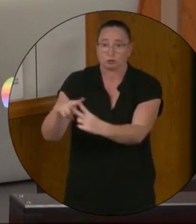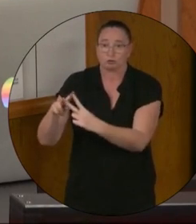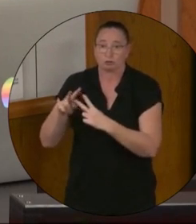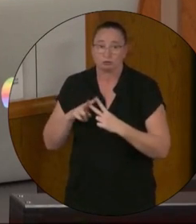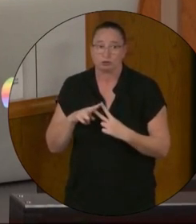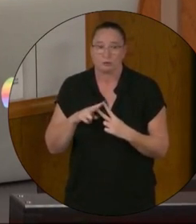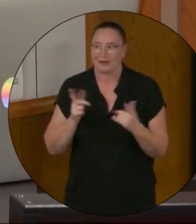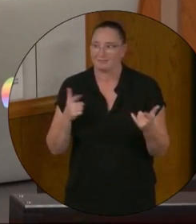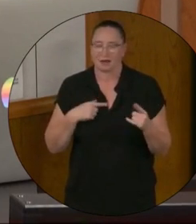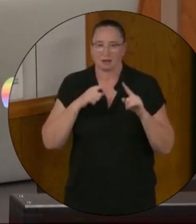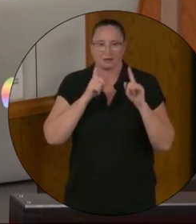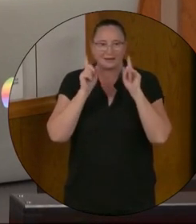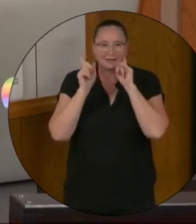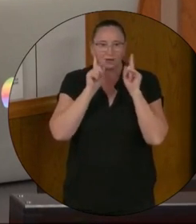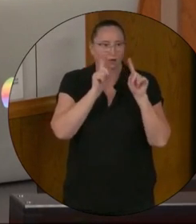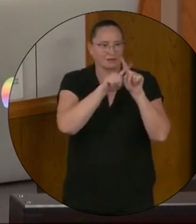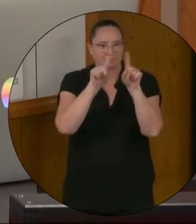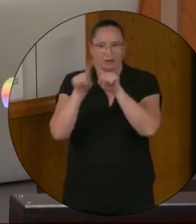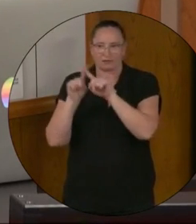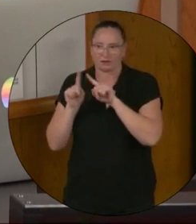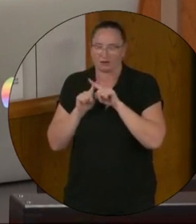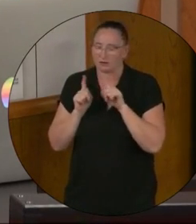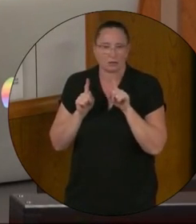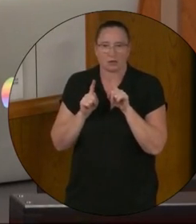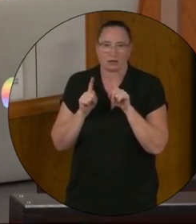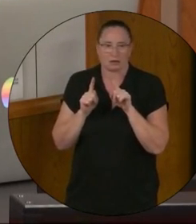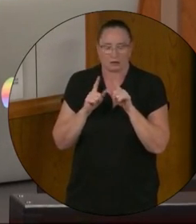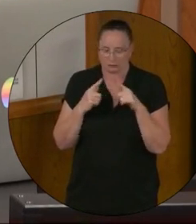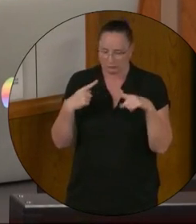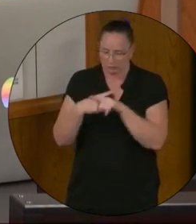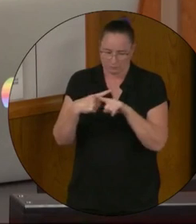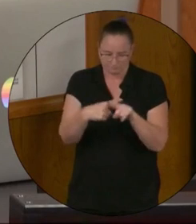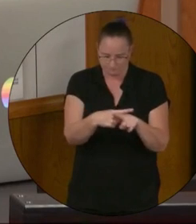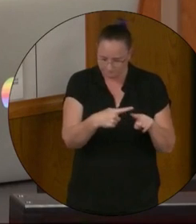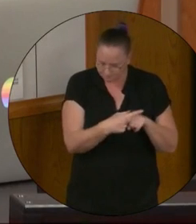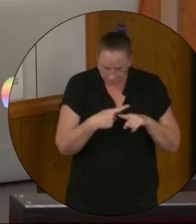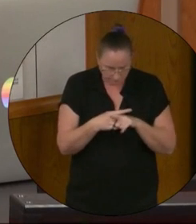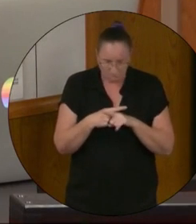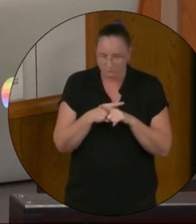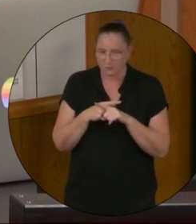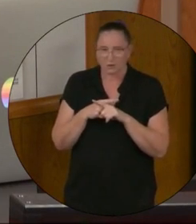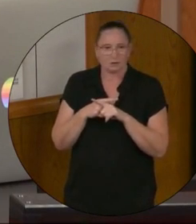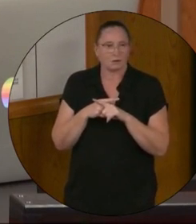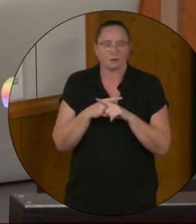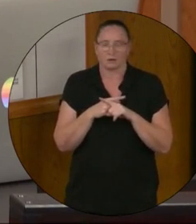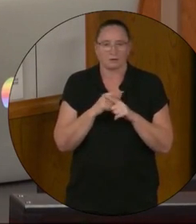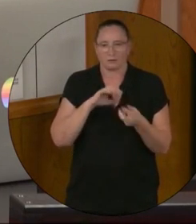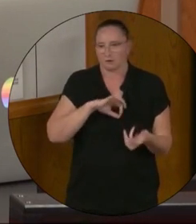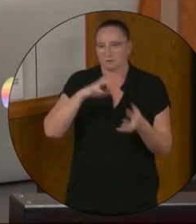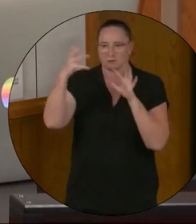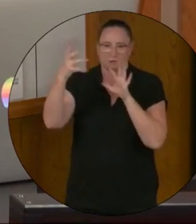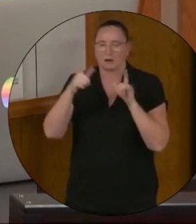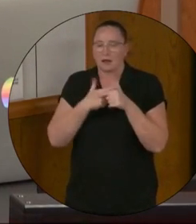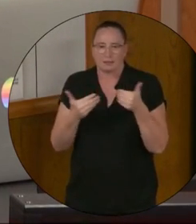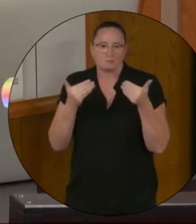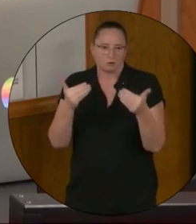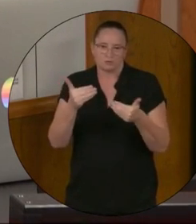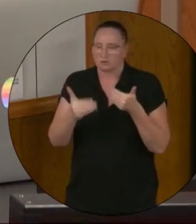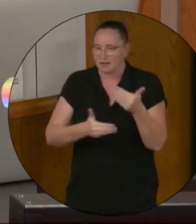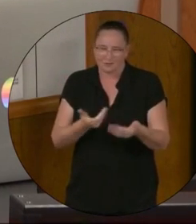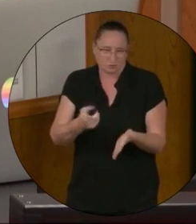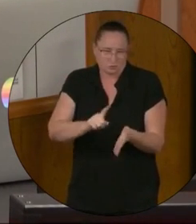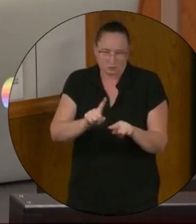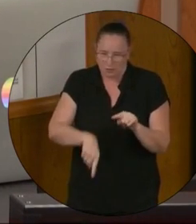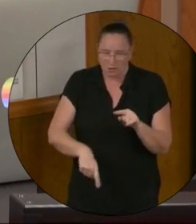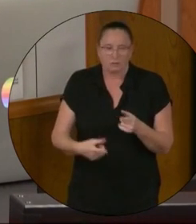hear completely different things, because then we have an inability to synthesize that information and come back and move towards action. So if